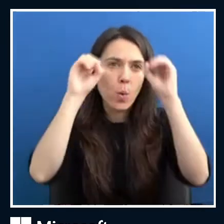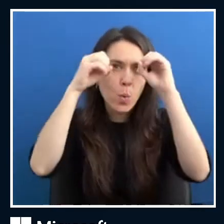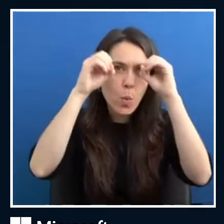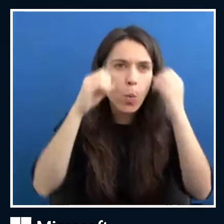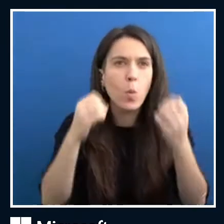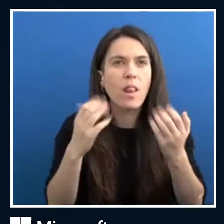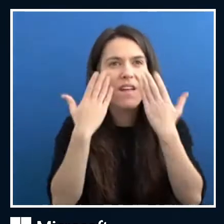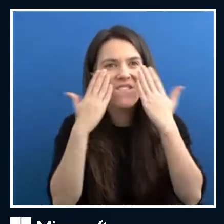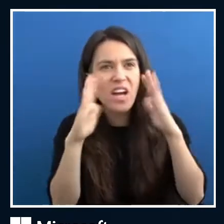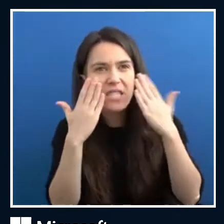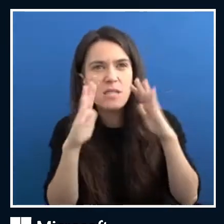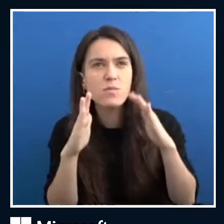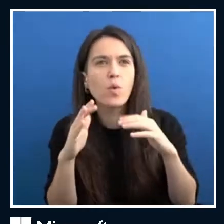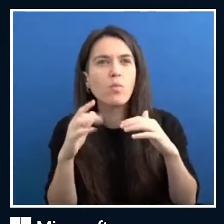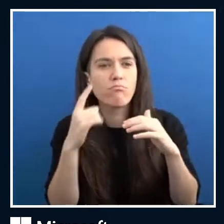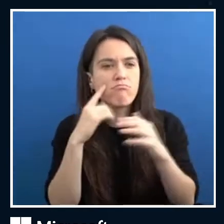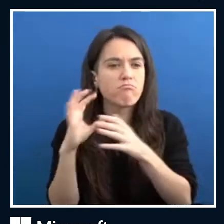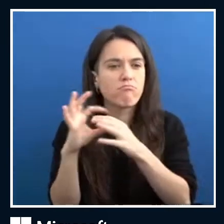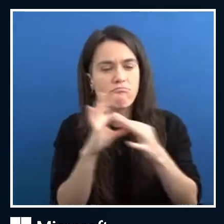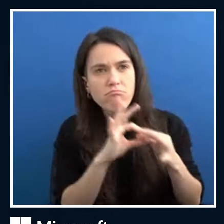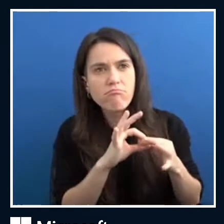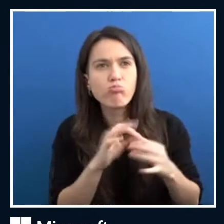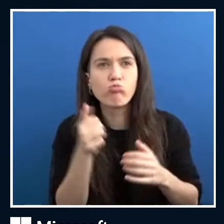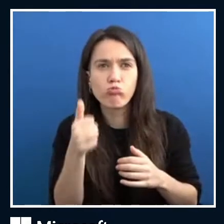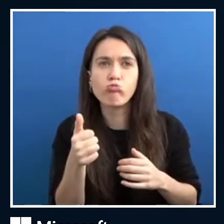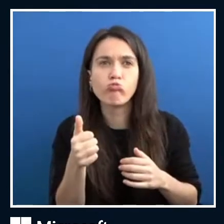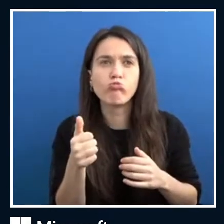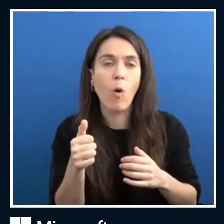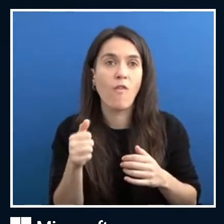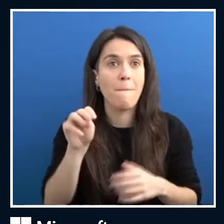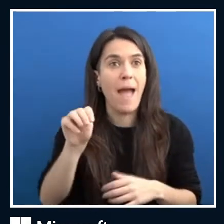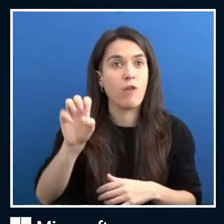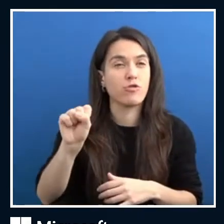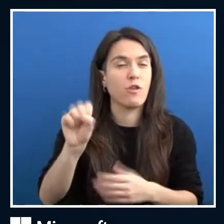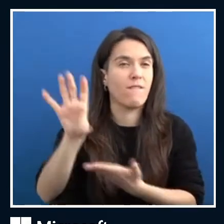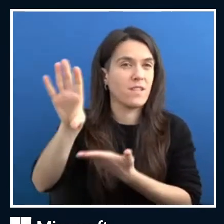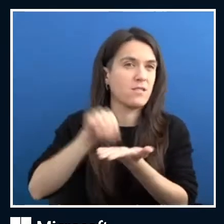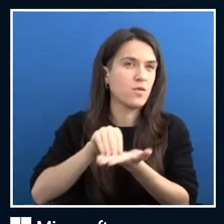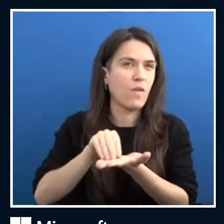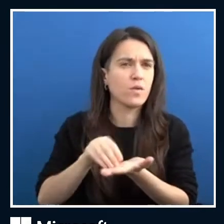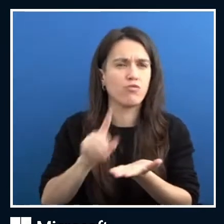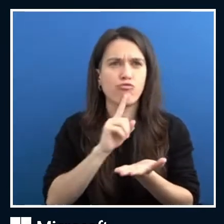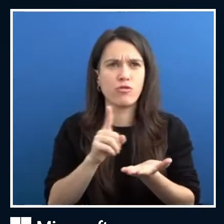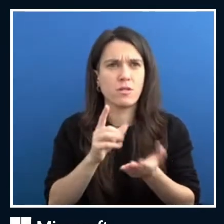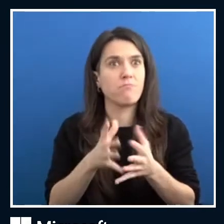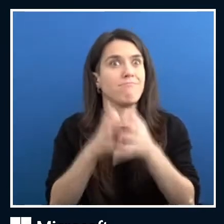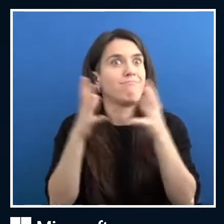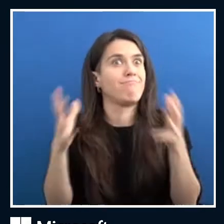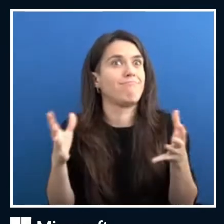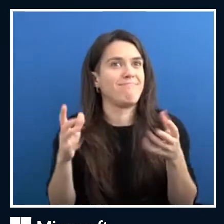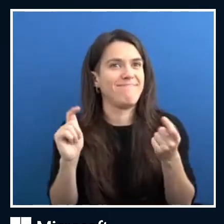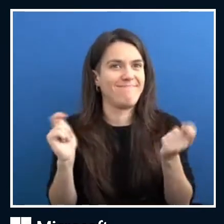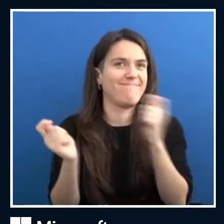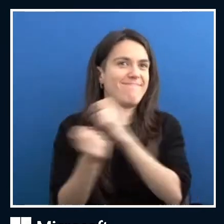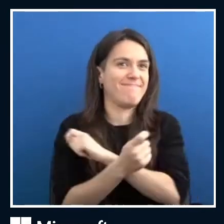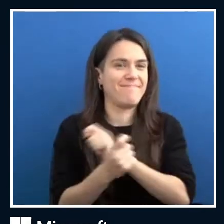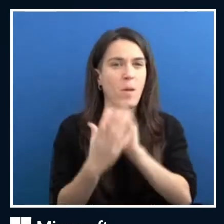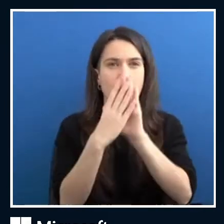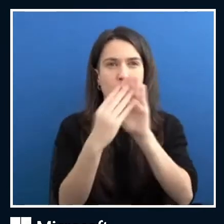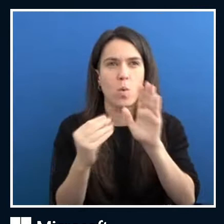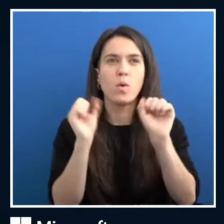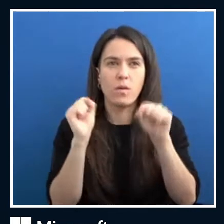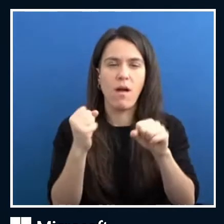and other Turing models from Microsoft. So it's a huge family of models that can be useful in very